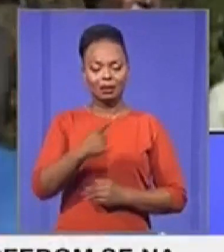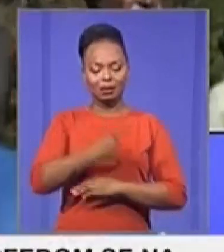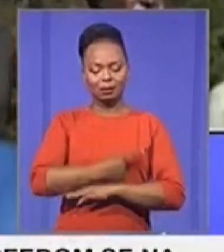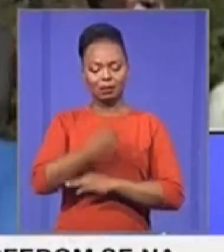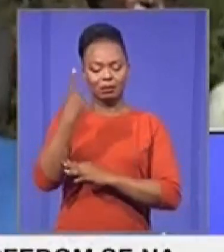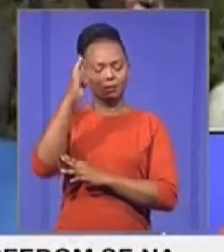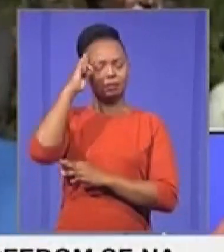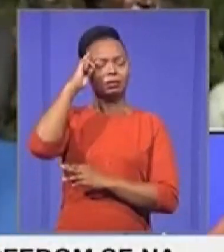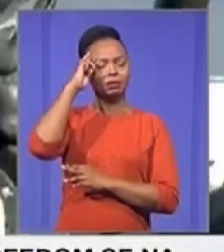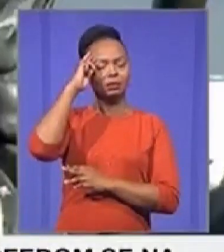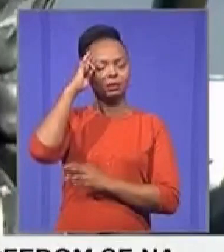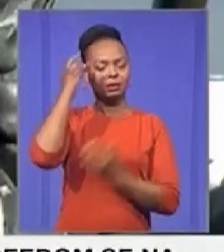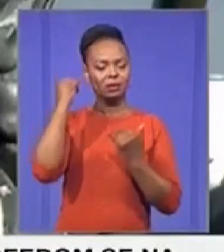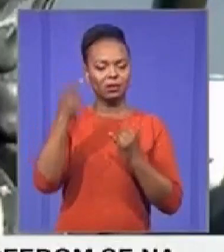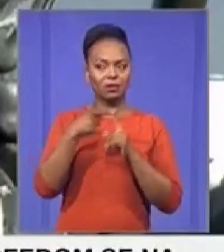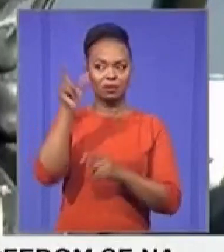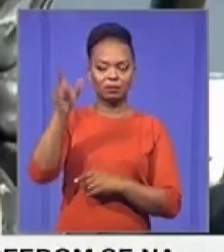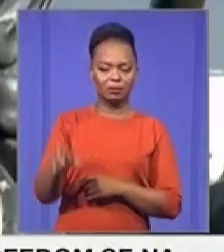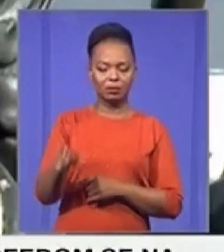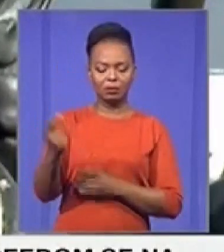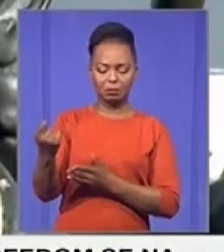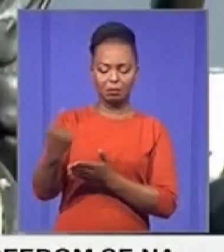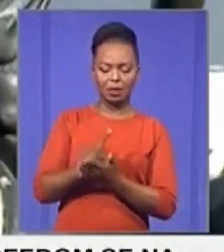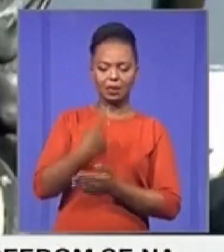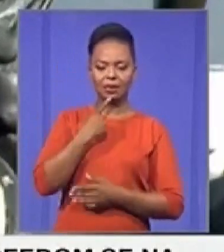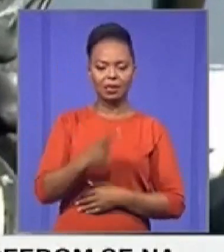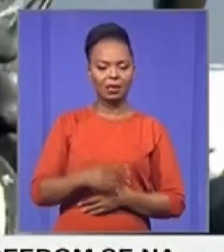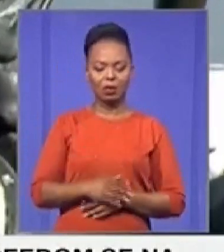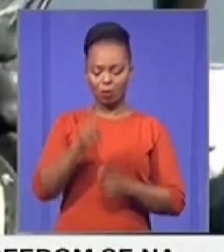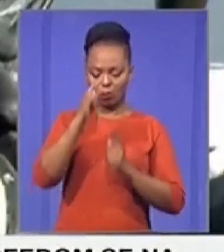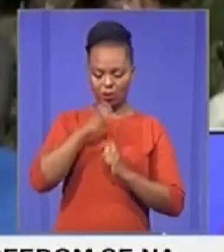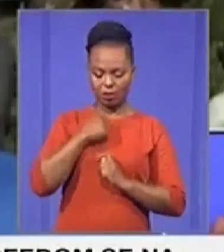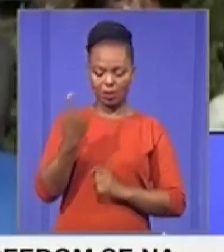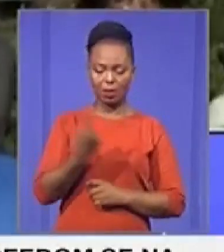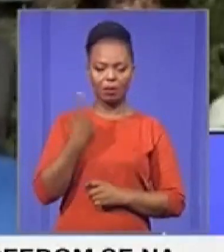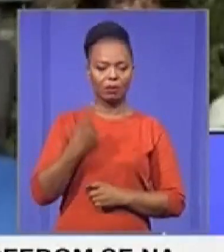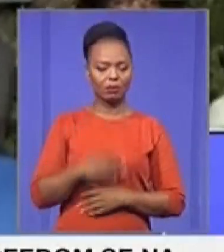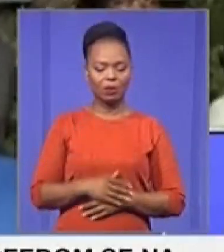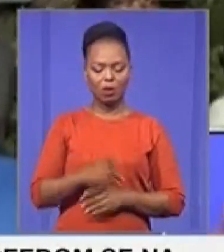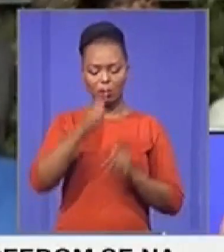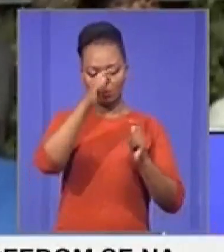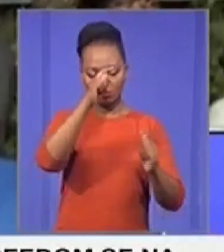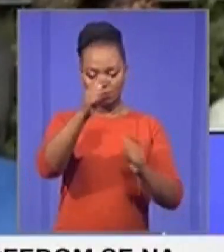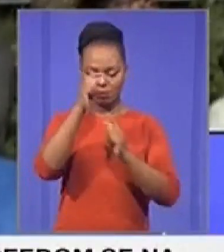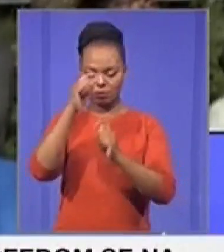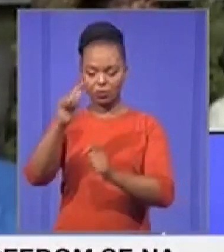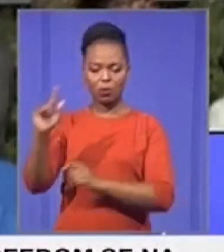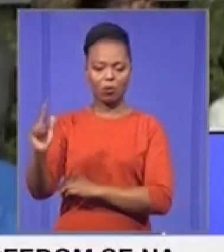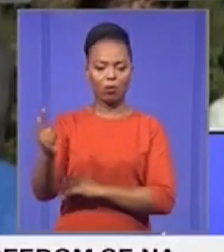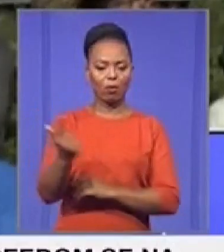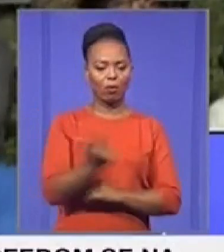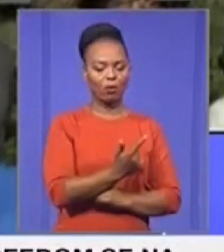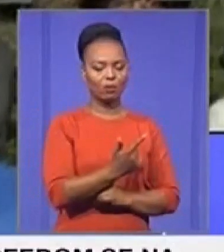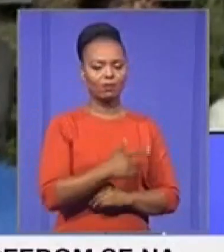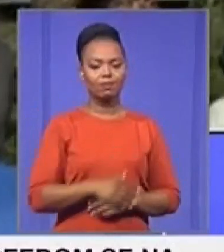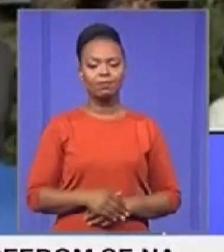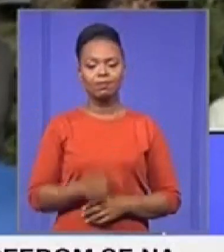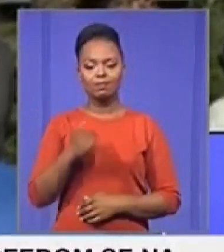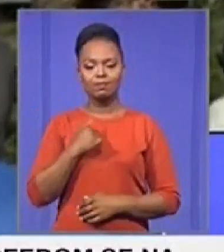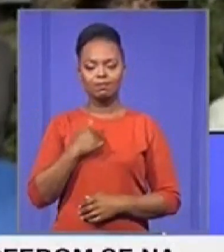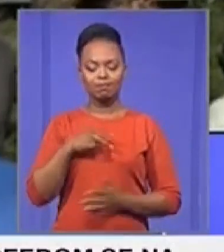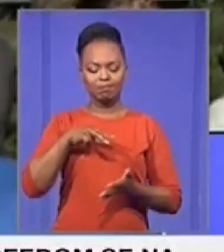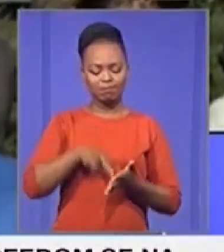my head from him saying, no, Dali, don't just honor me, honor all of them who served. And so I set out